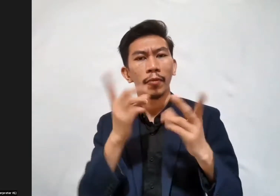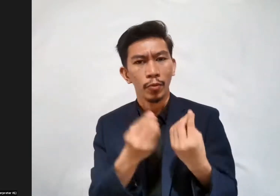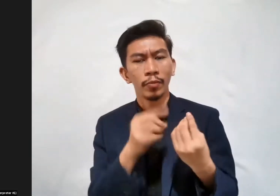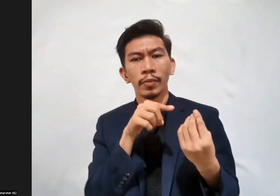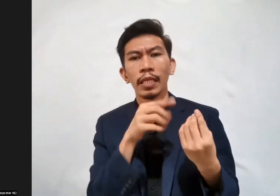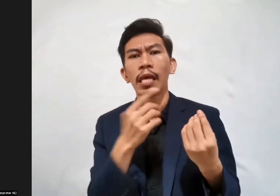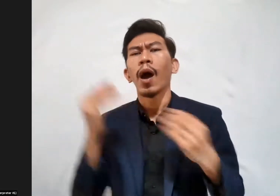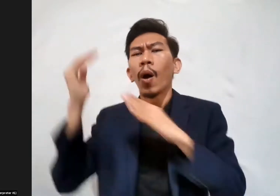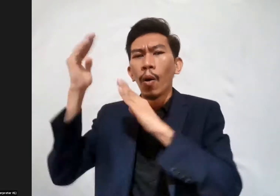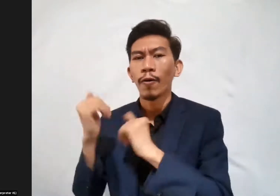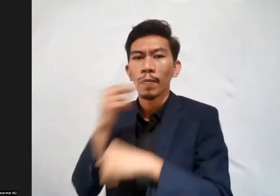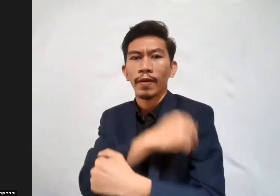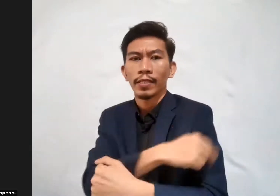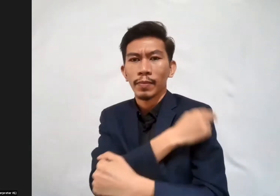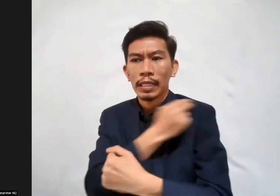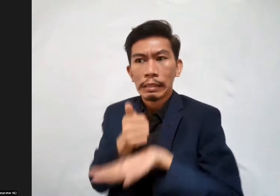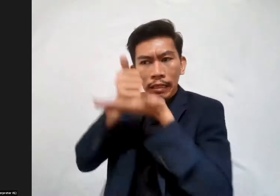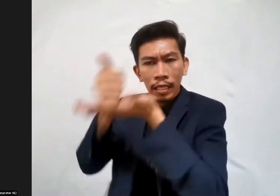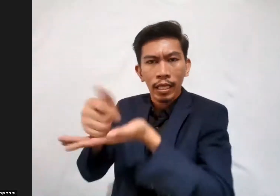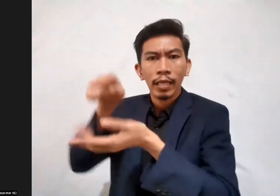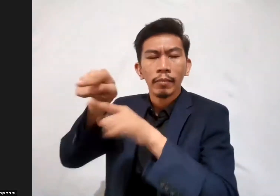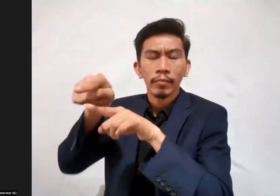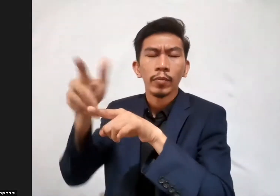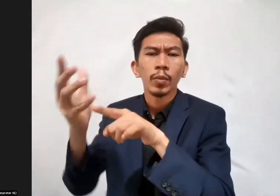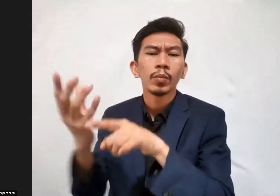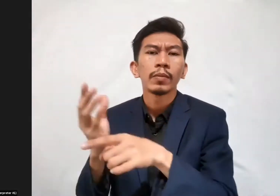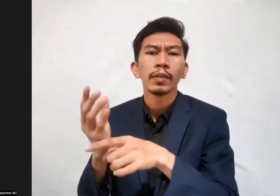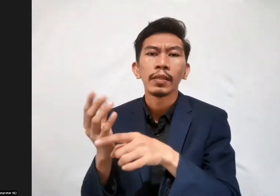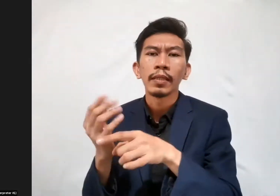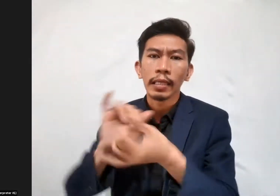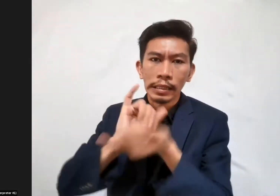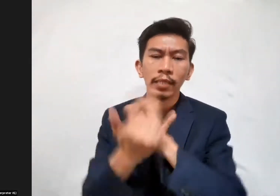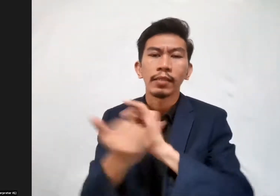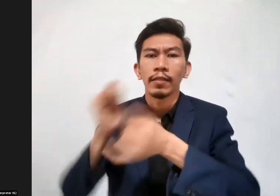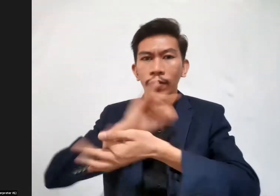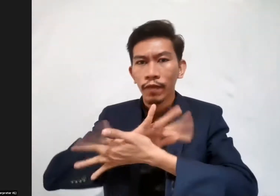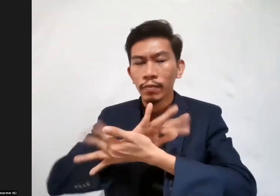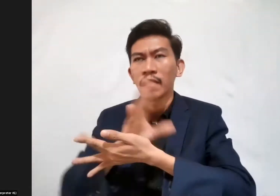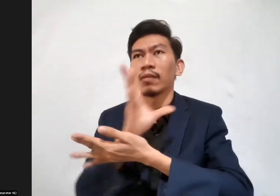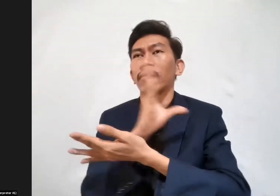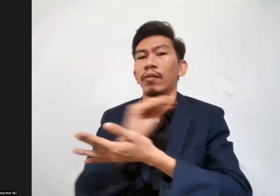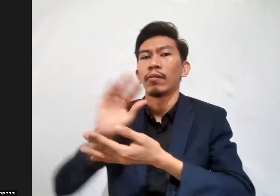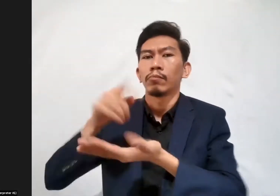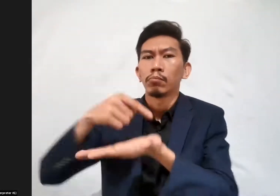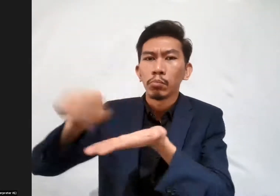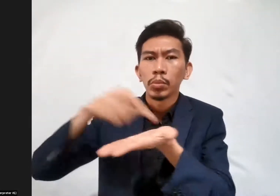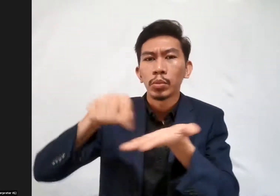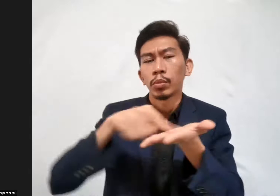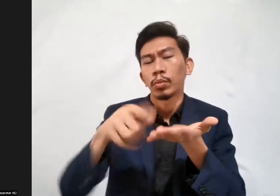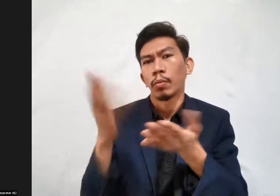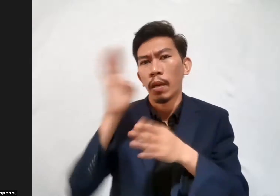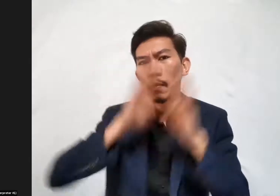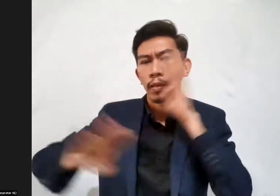help the hospitals cope with COVID and other operational issues. PhilHealth and DOH